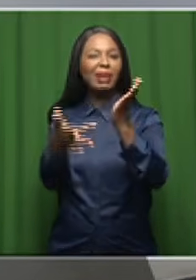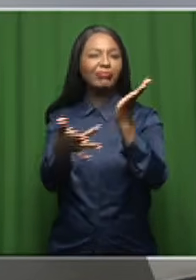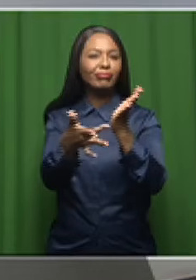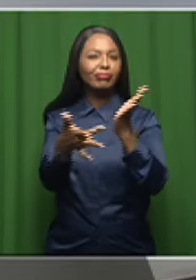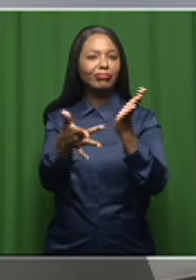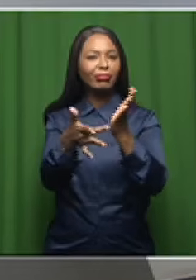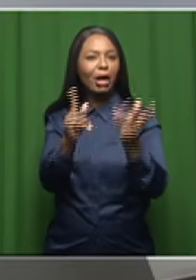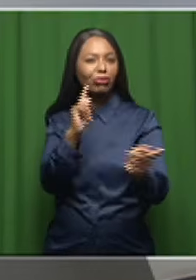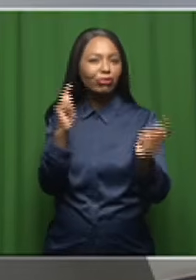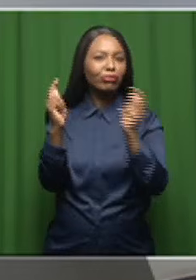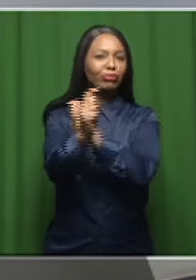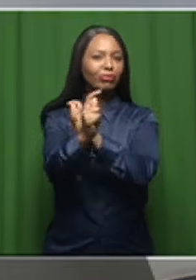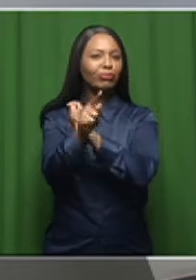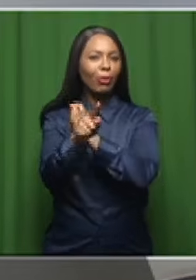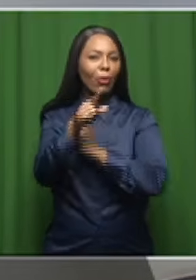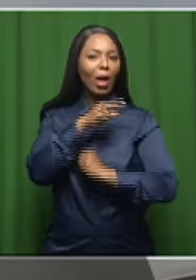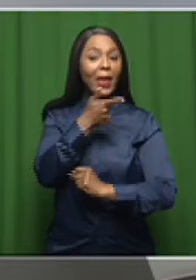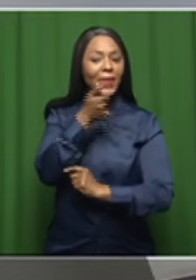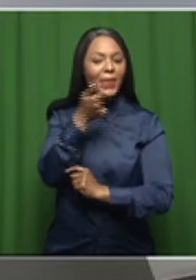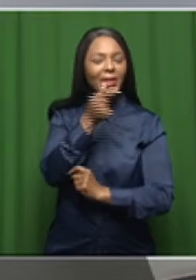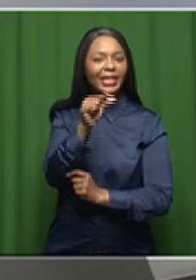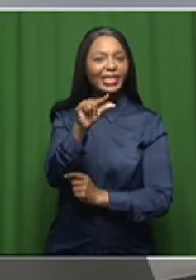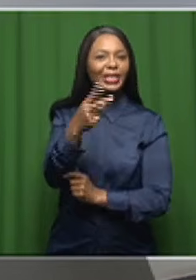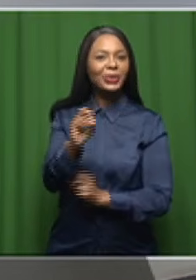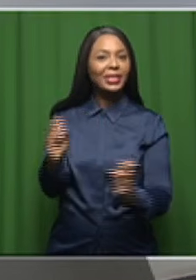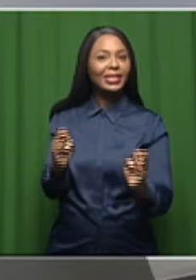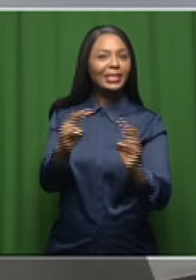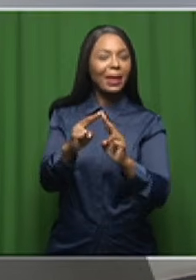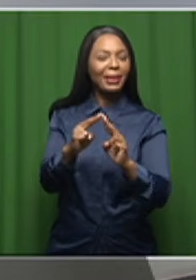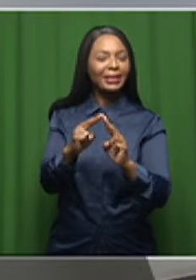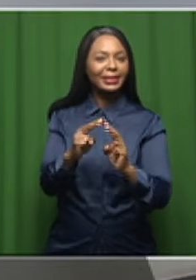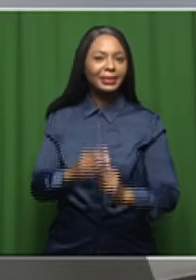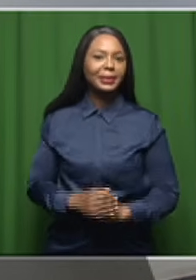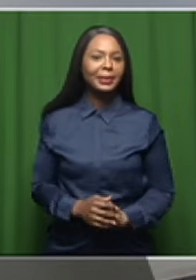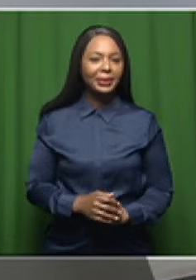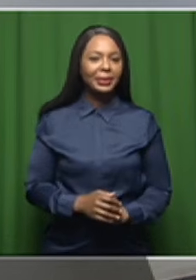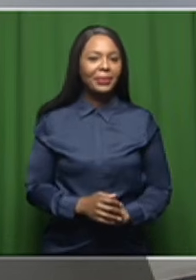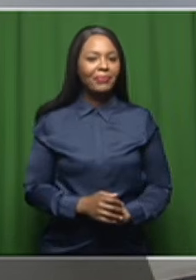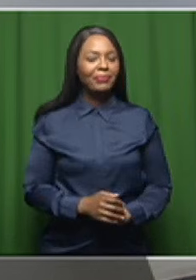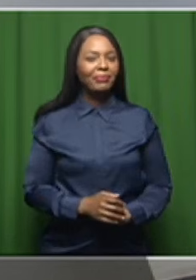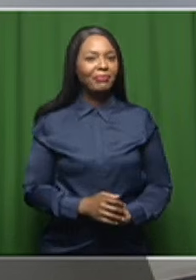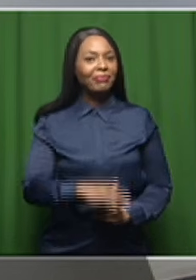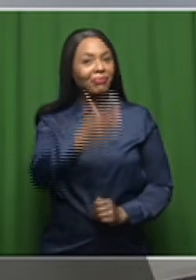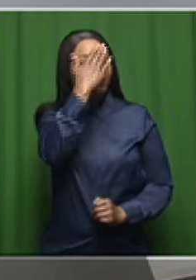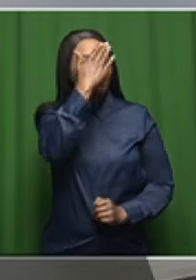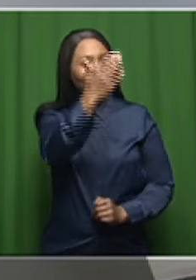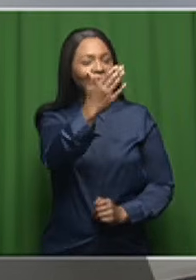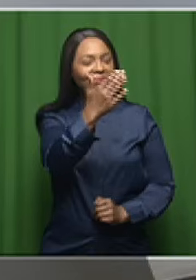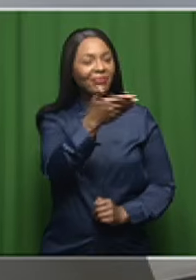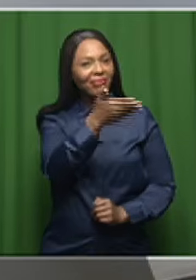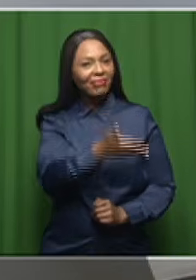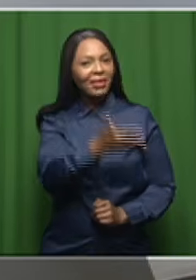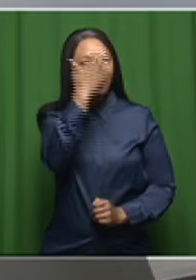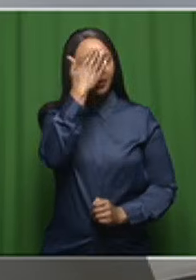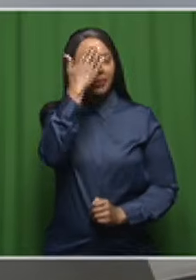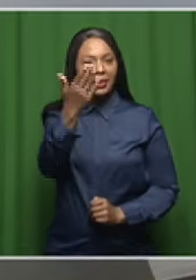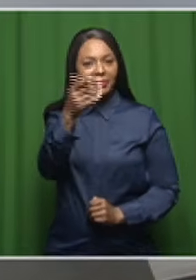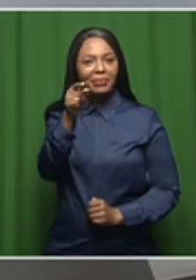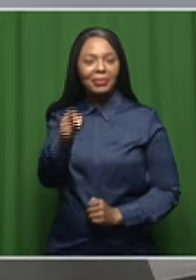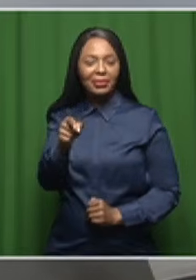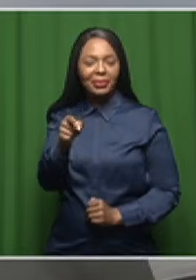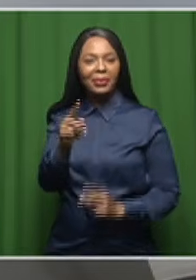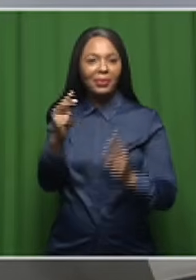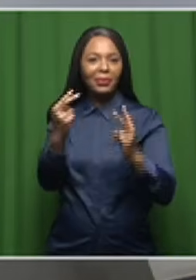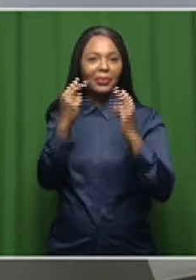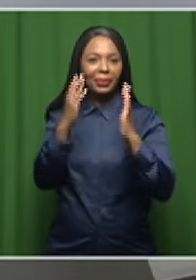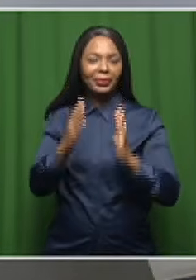move closer to the G20 summit. Yes, good afternoon to you, Alicia, and good afternoon to the viewers at home. Yes, and our graphic will show